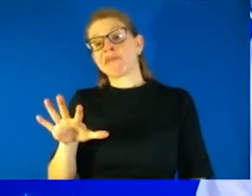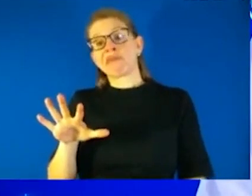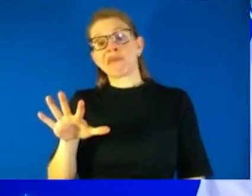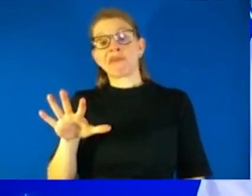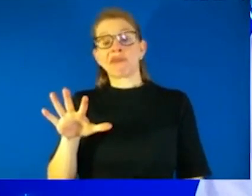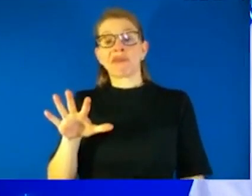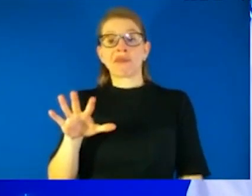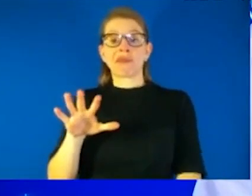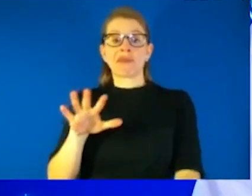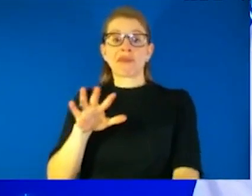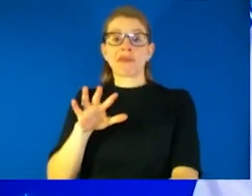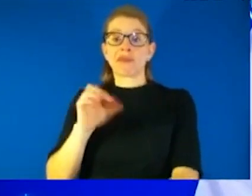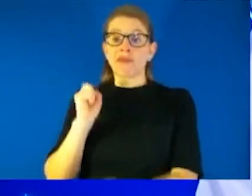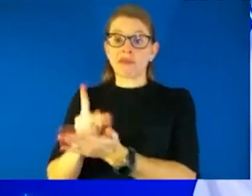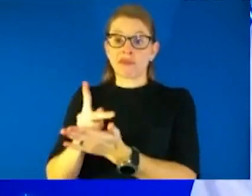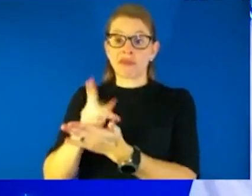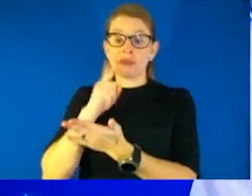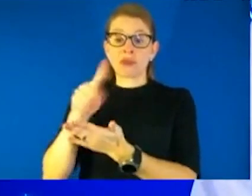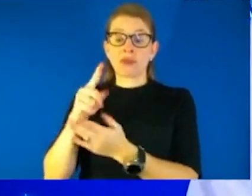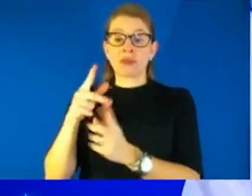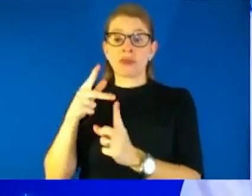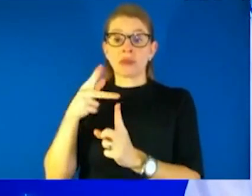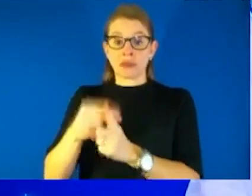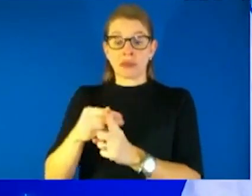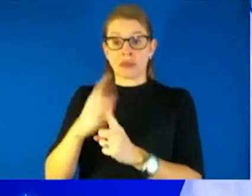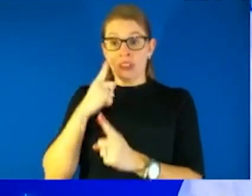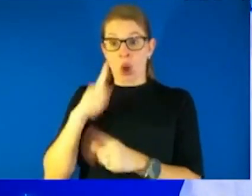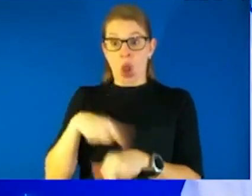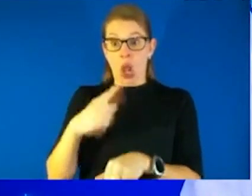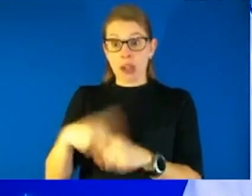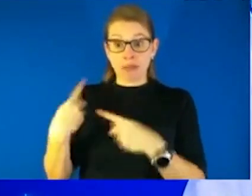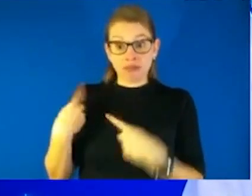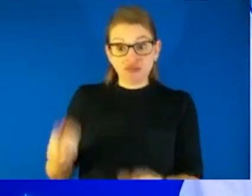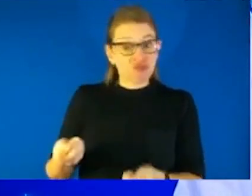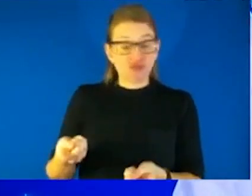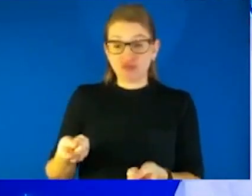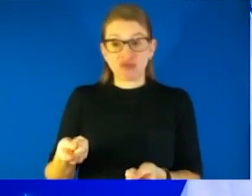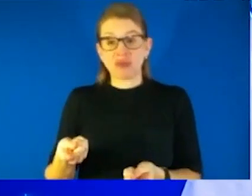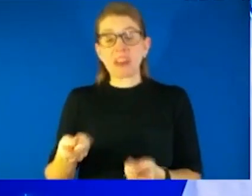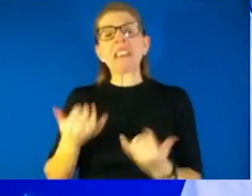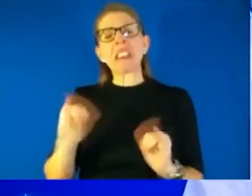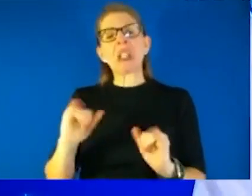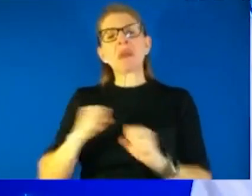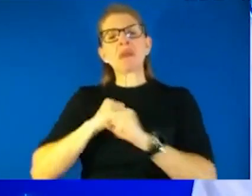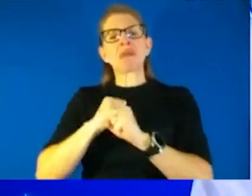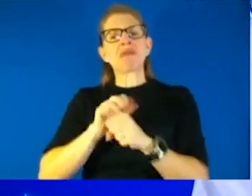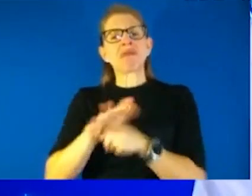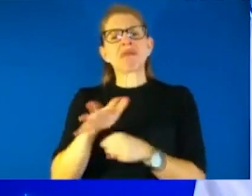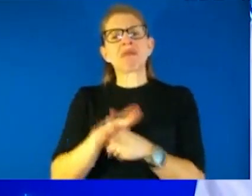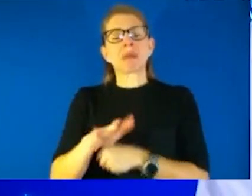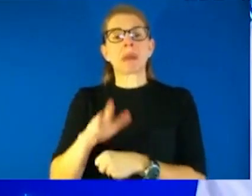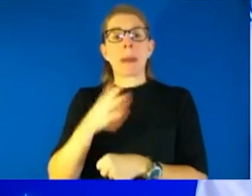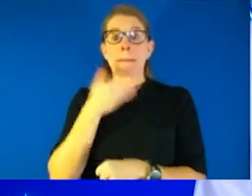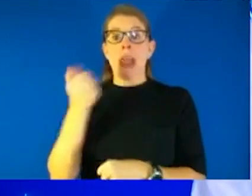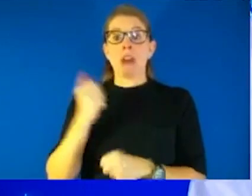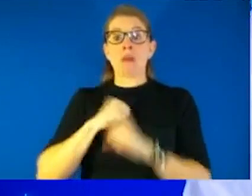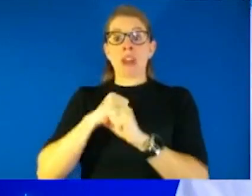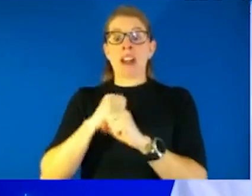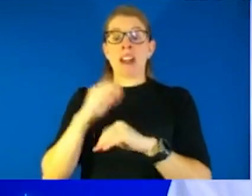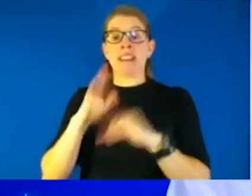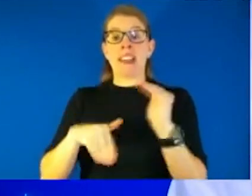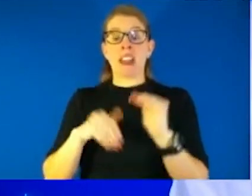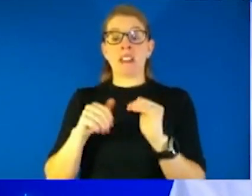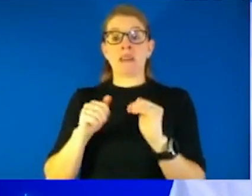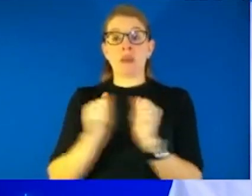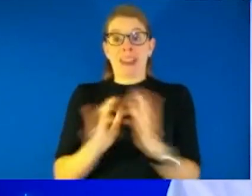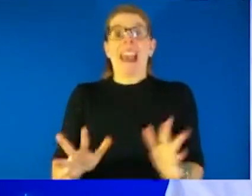authorized to get the vaccine for very long. So they should still be protected, and certainly better protected than with no vaccine at all. All